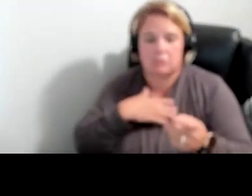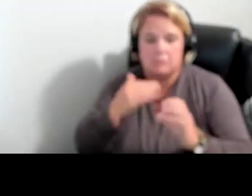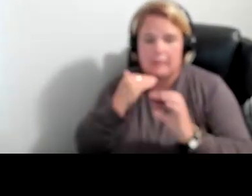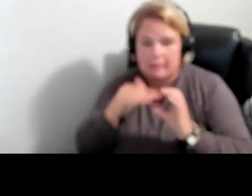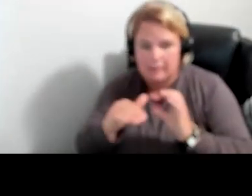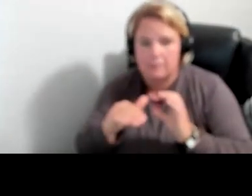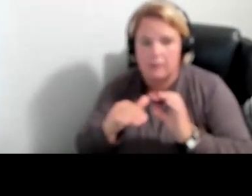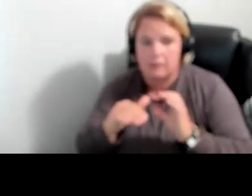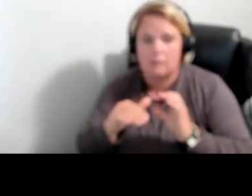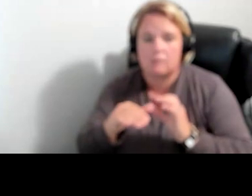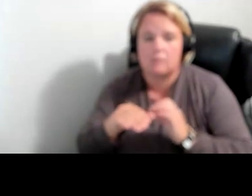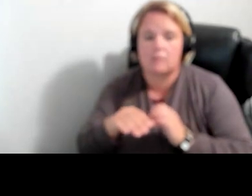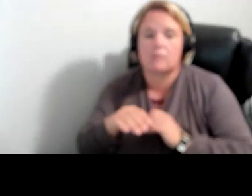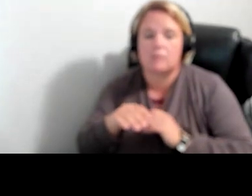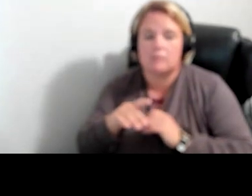email,